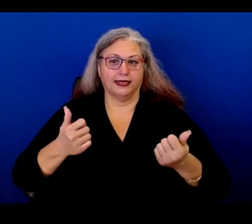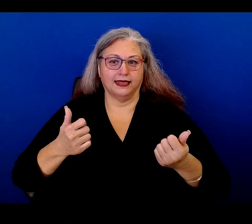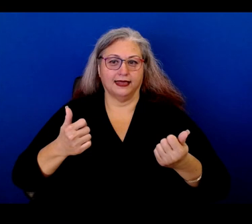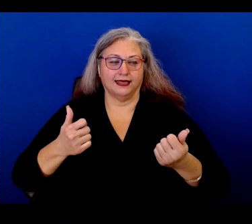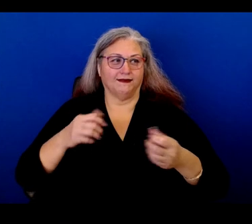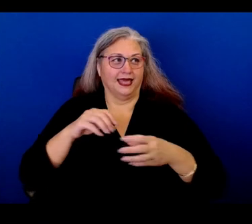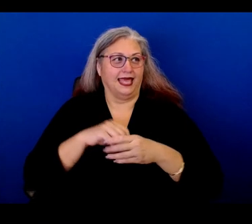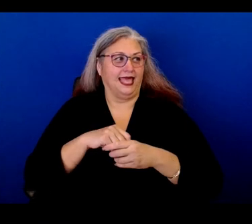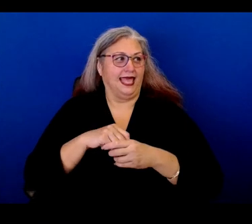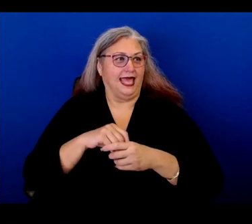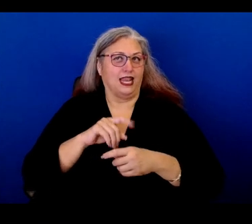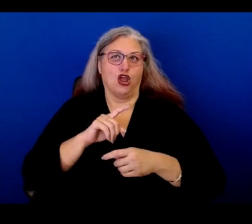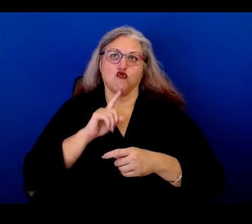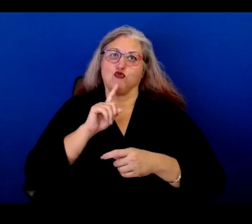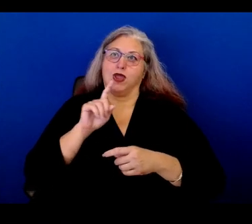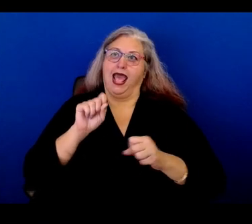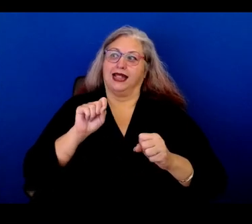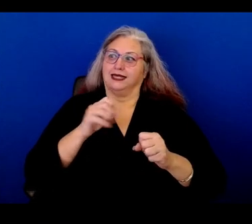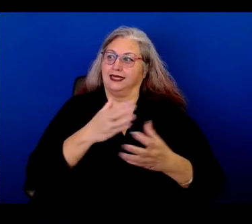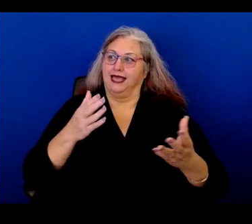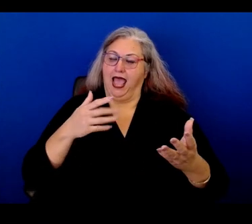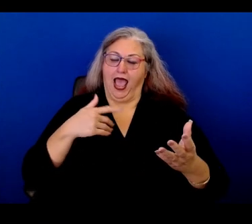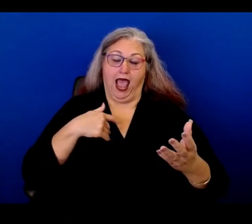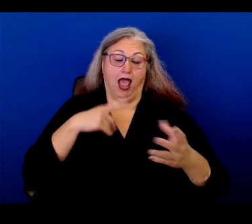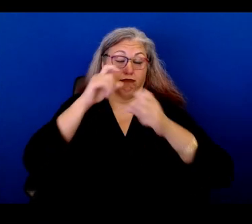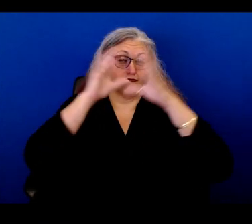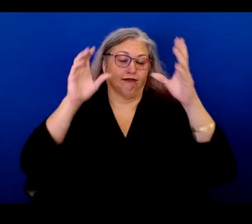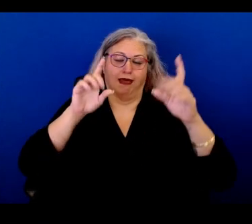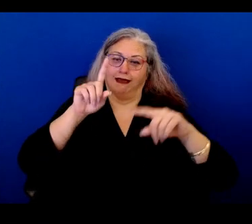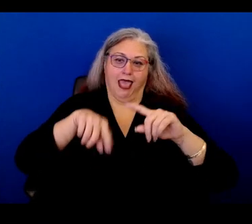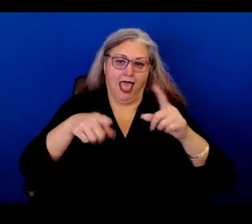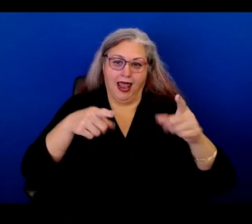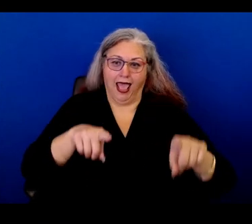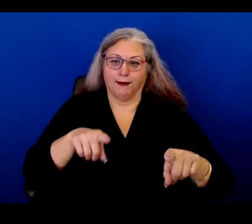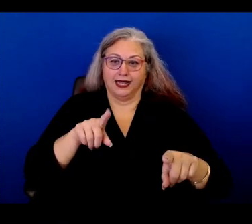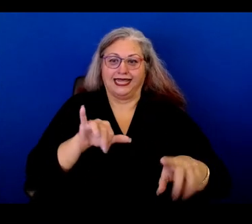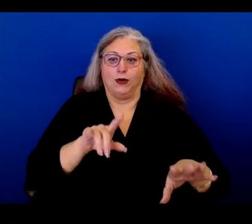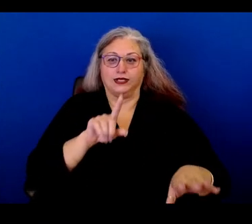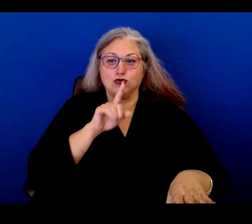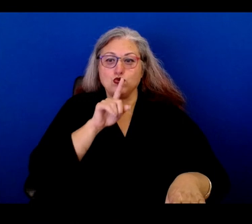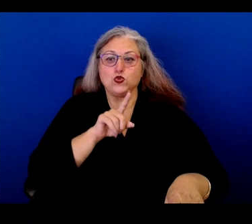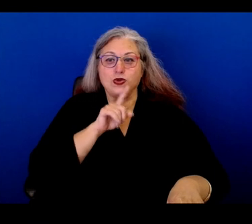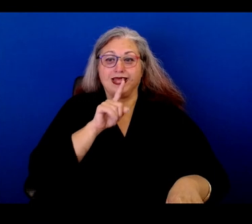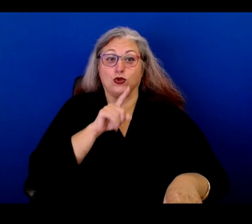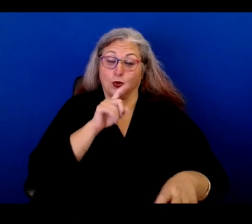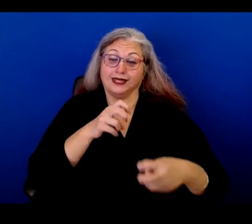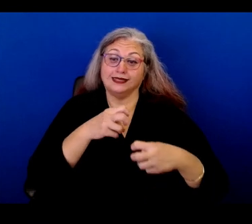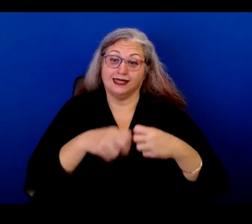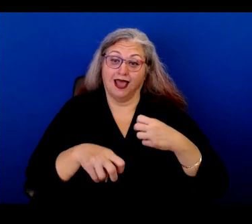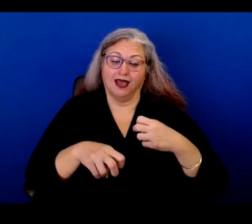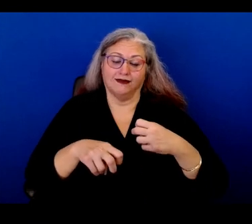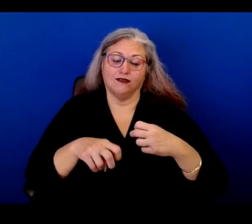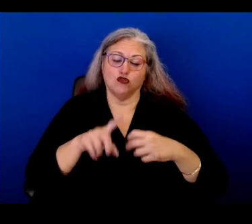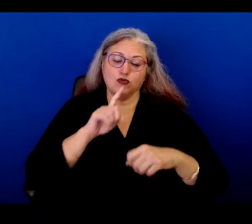a reality that I didn't even know was possible. It was really, really, really hot, really tough for